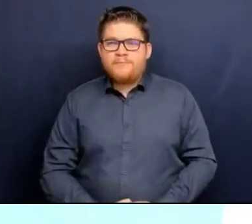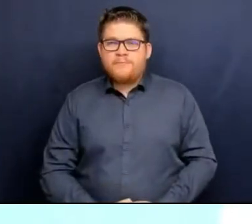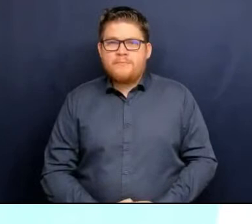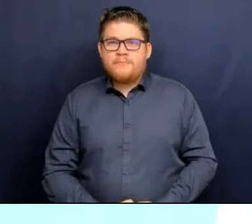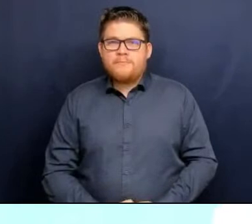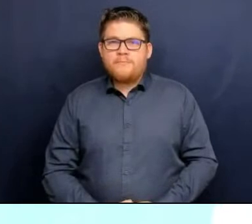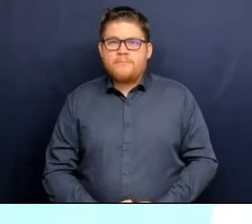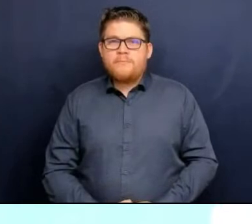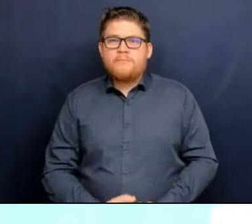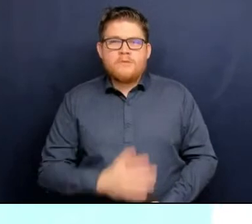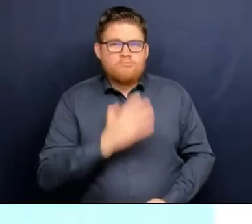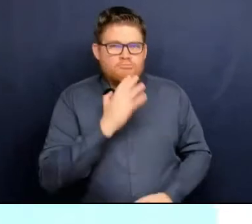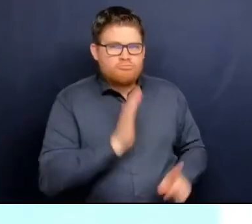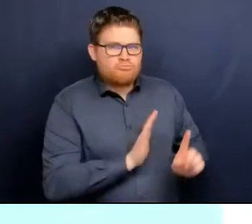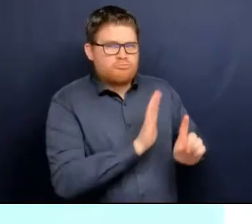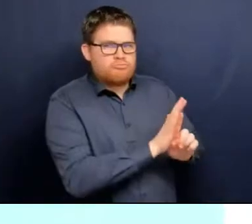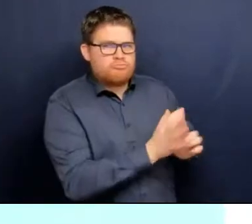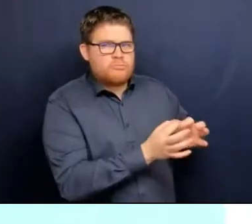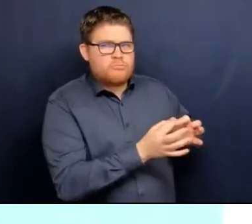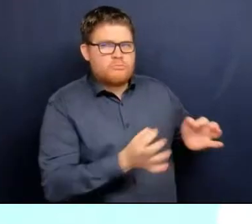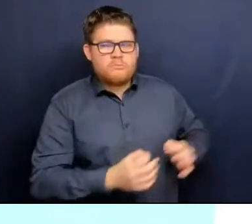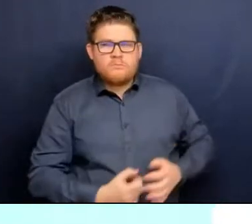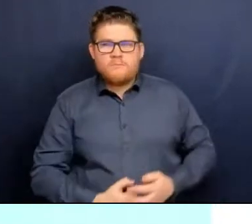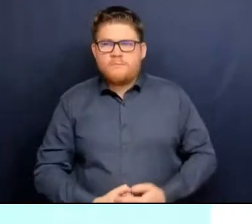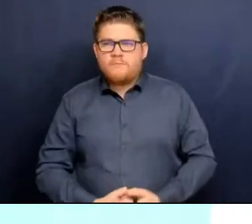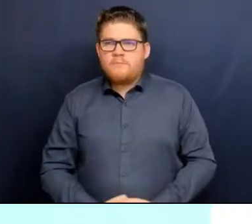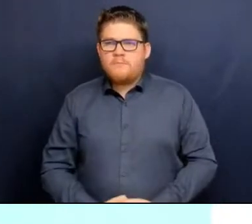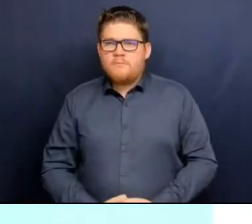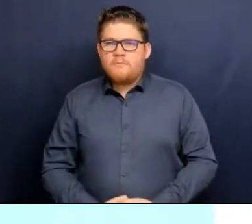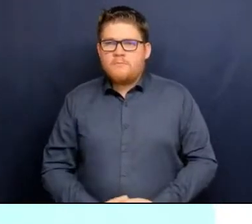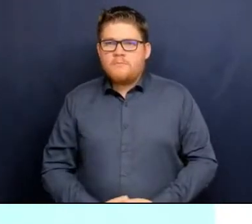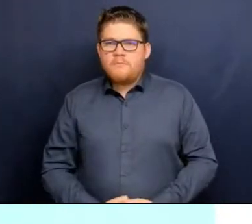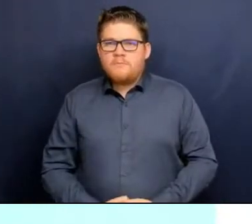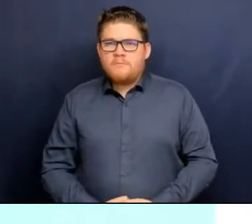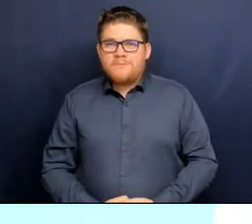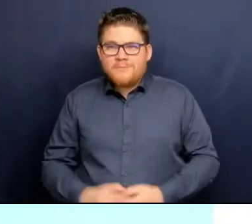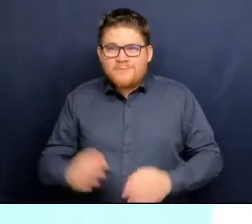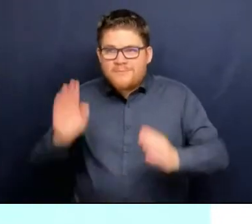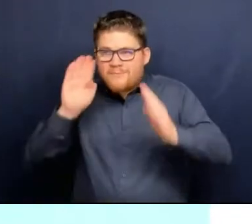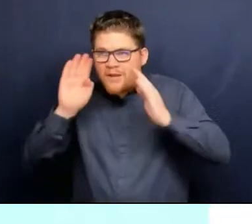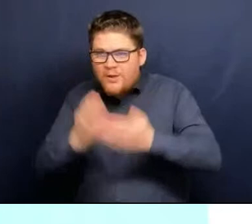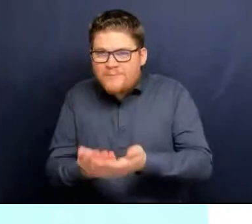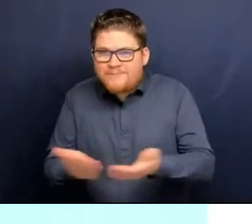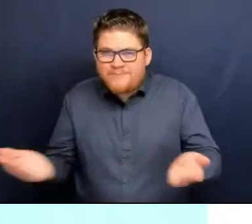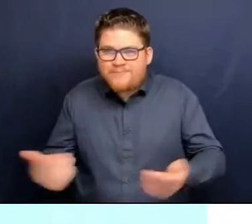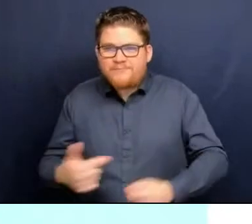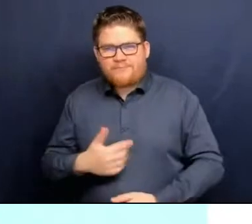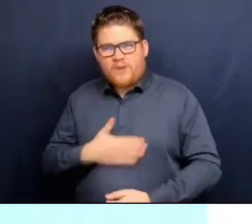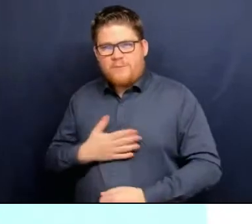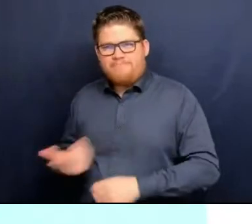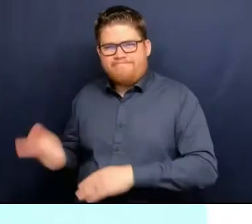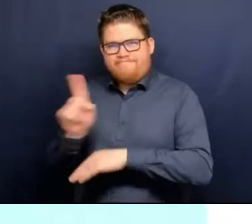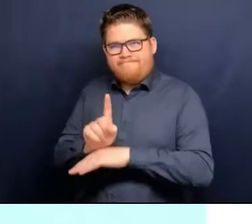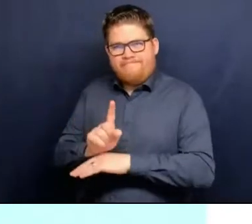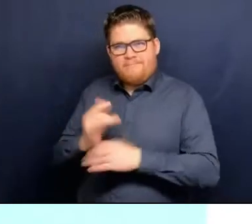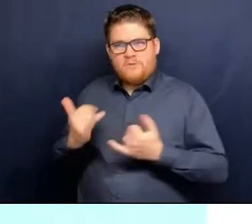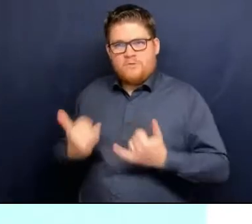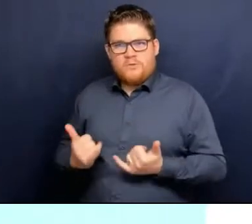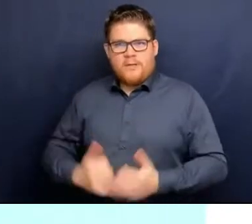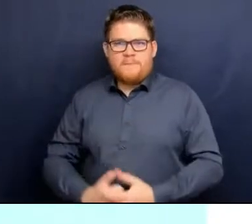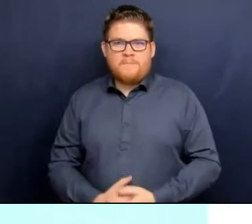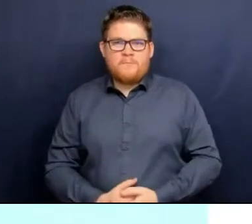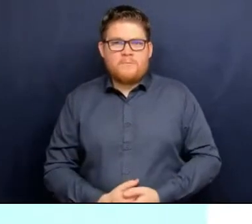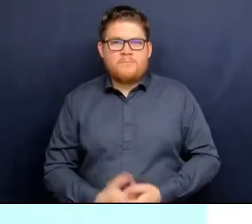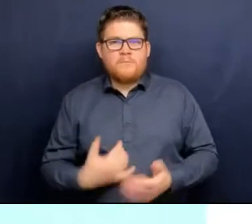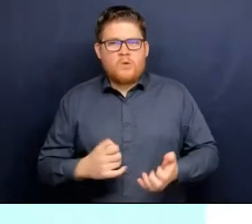Rankin. Good afternoon, everyone. Very happy to be here. I first of all want to start off by acknowledging and thanking Elder